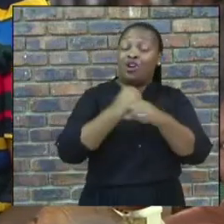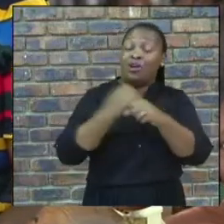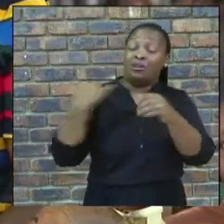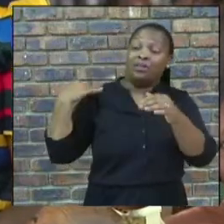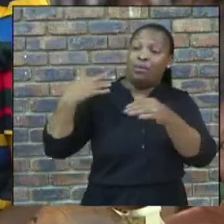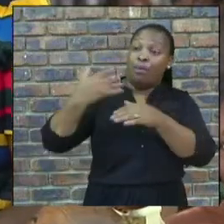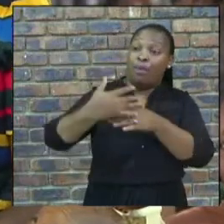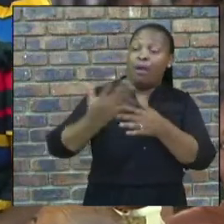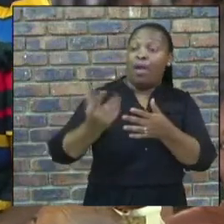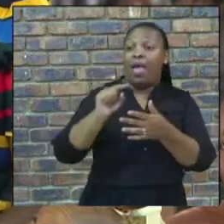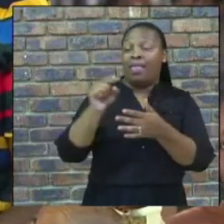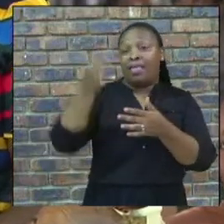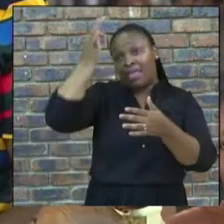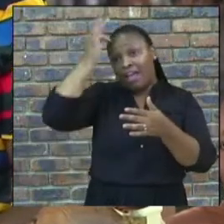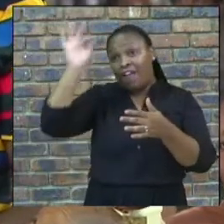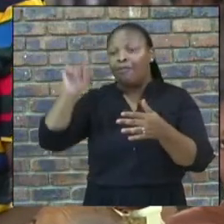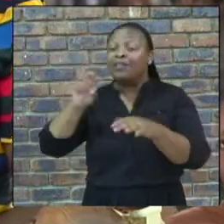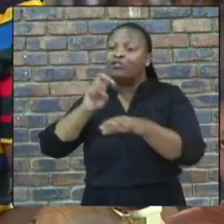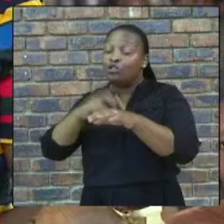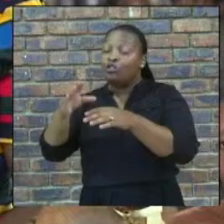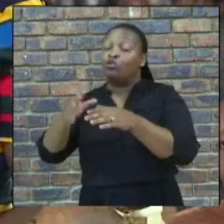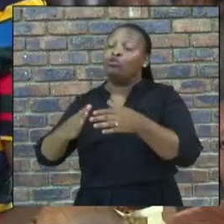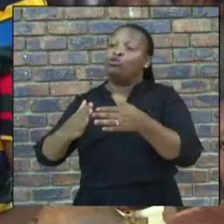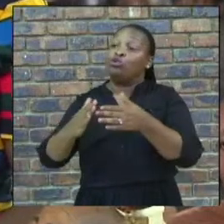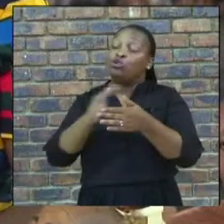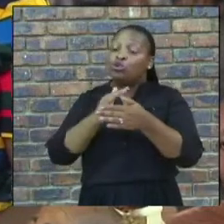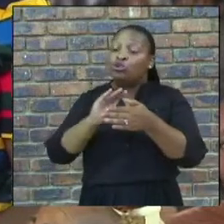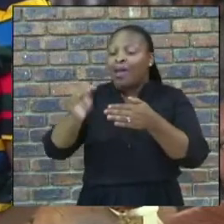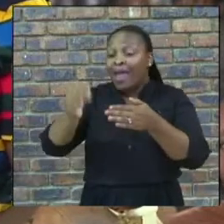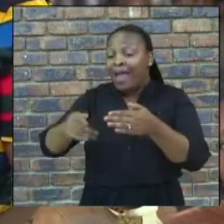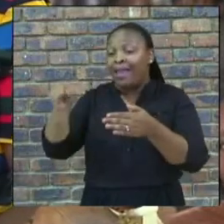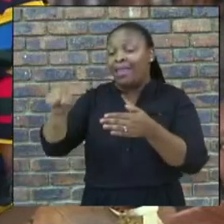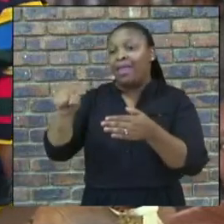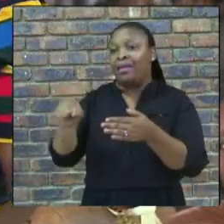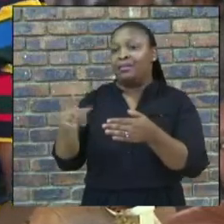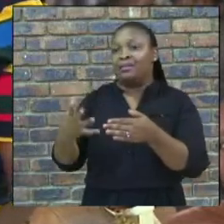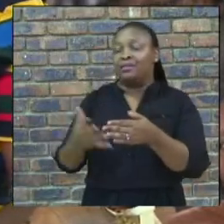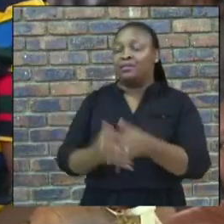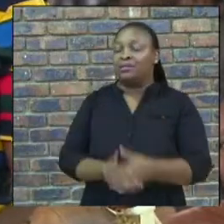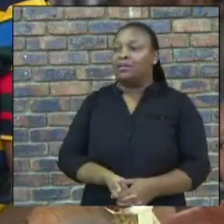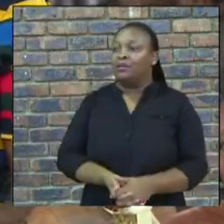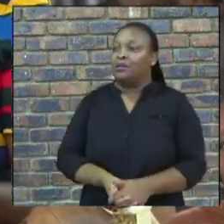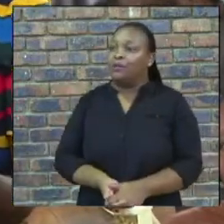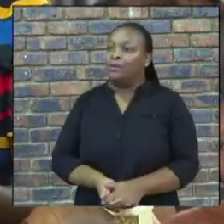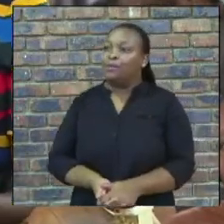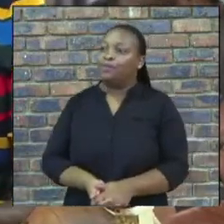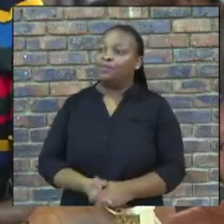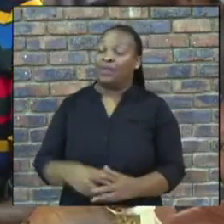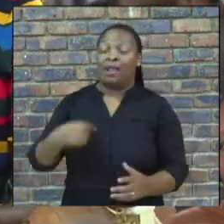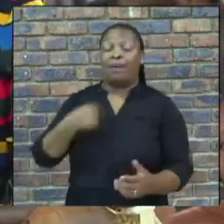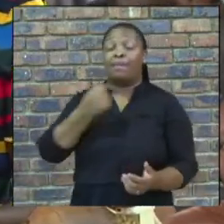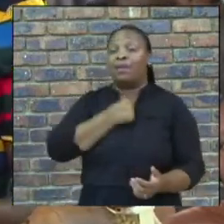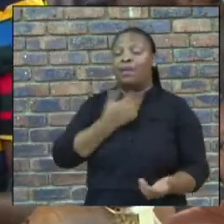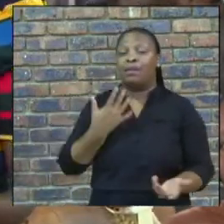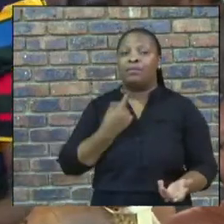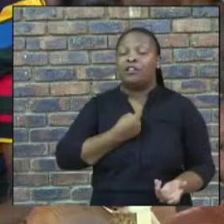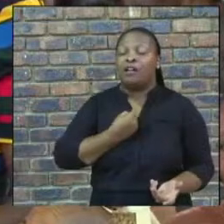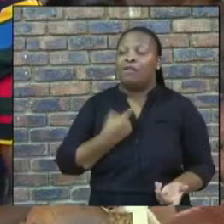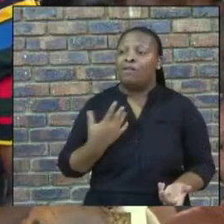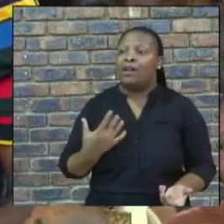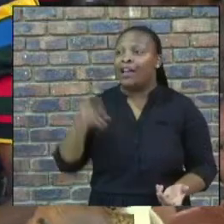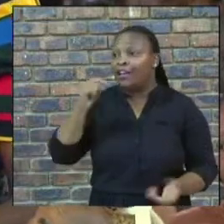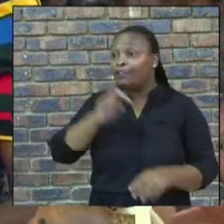right to end that thing in 30 years. And for a fact that maybe me, myself, which comes to my